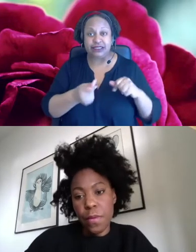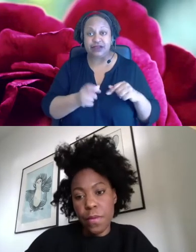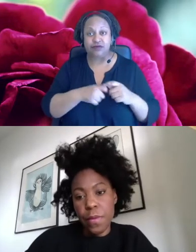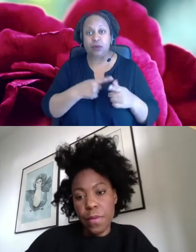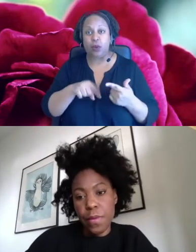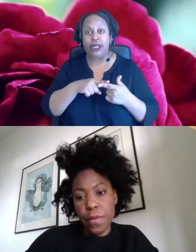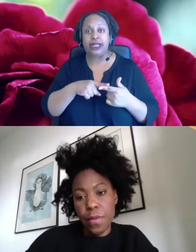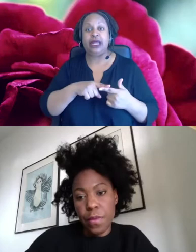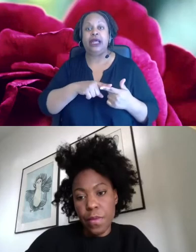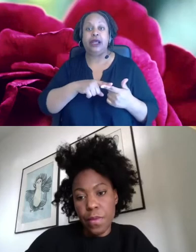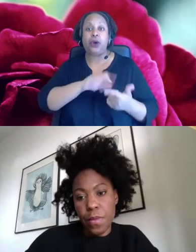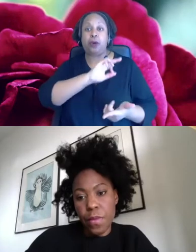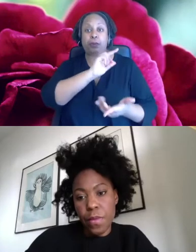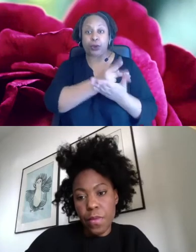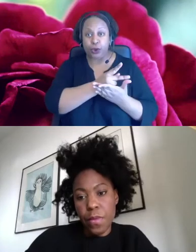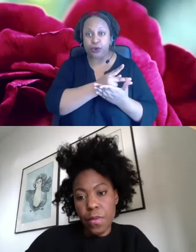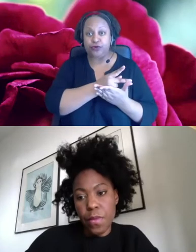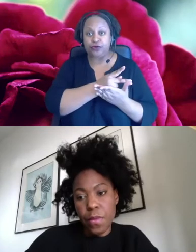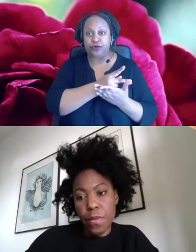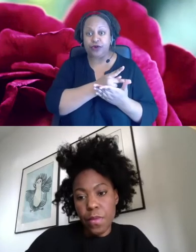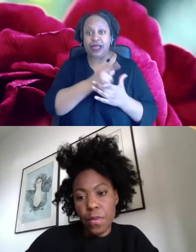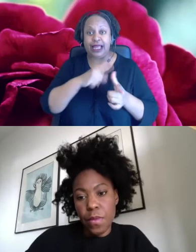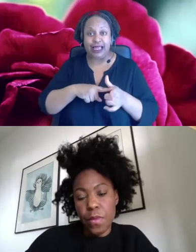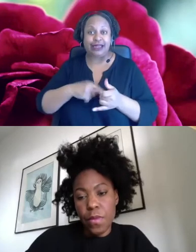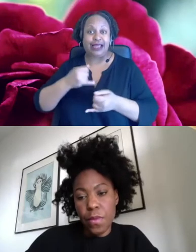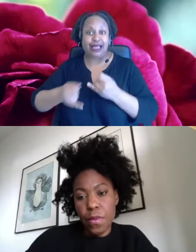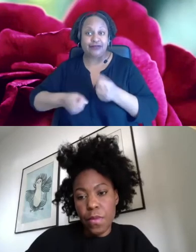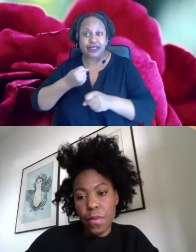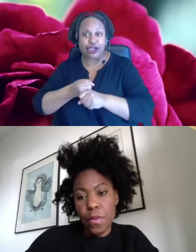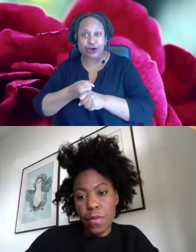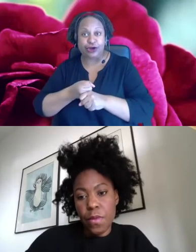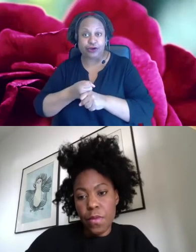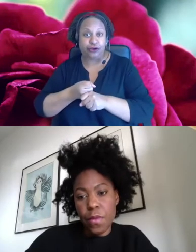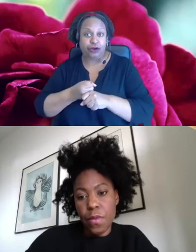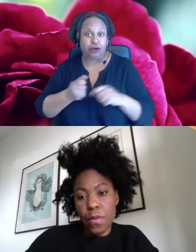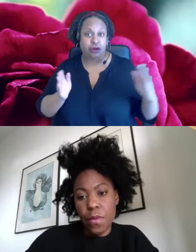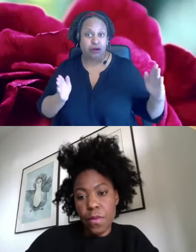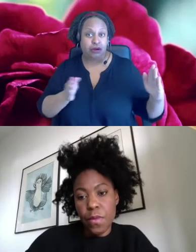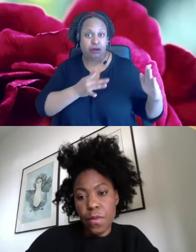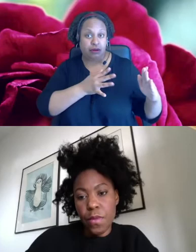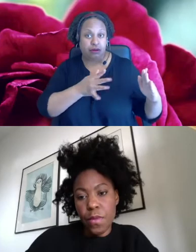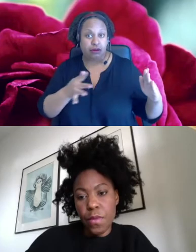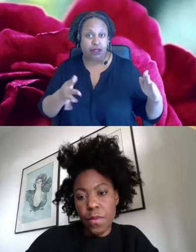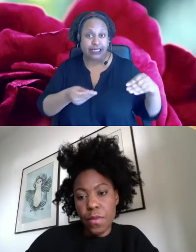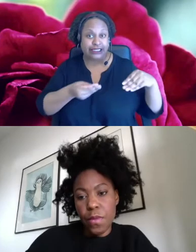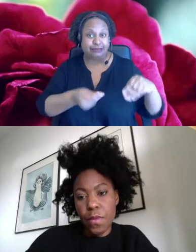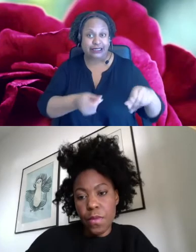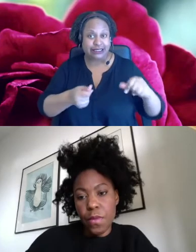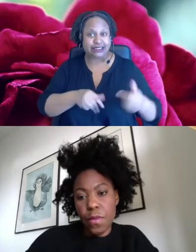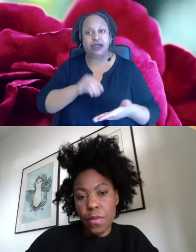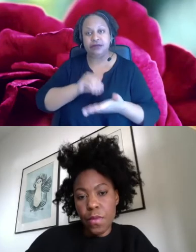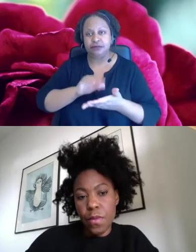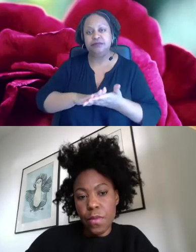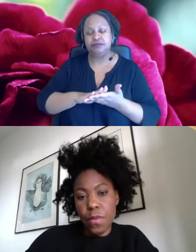received approval and the end of the year, you can claim that as a